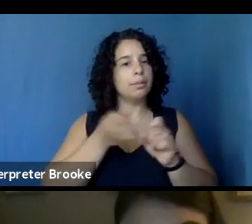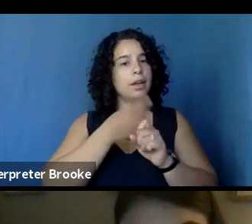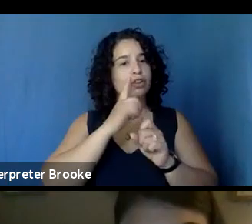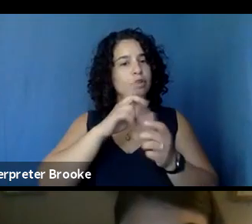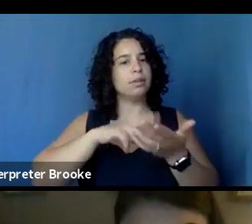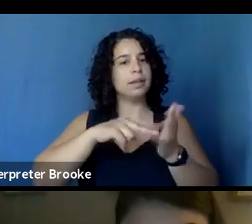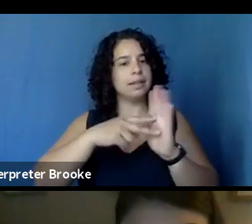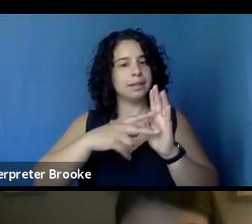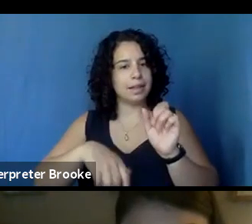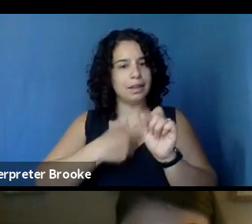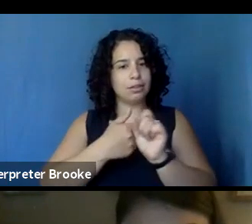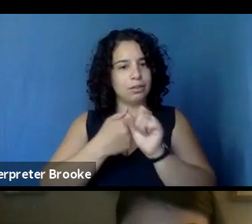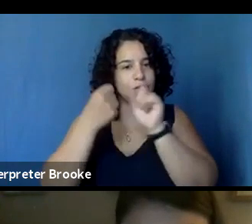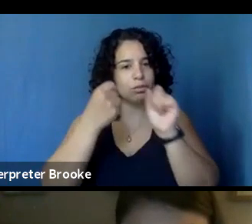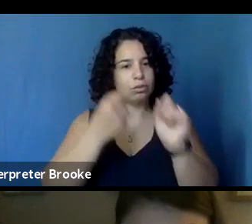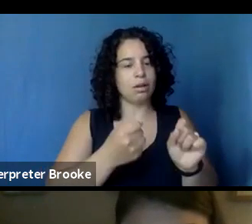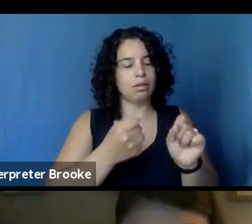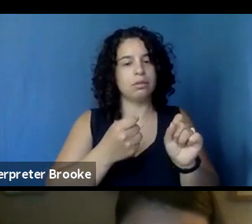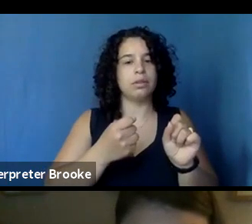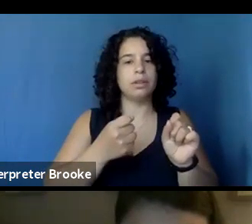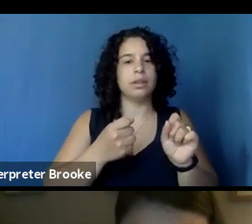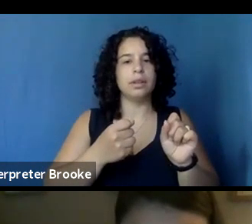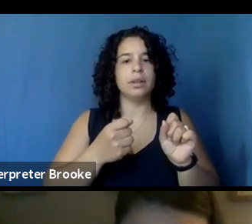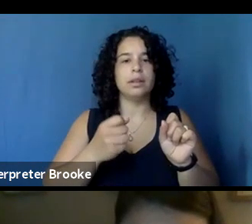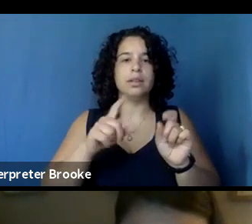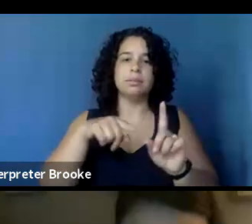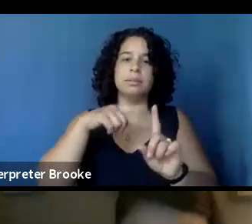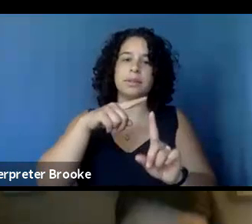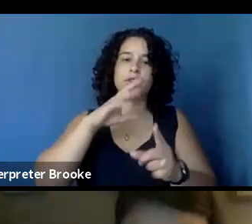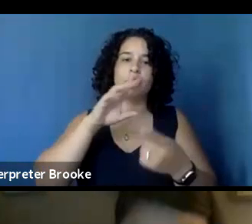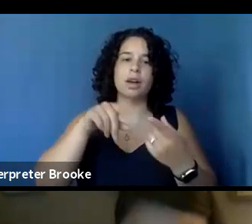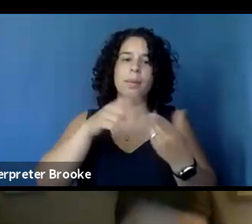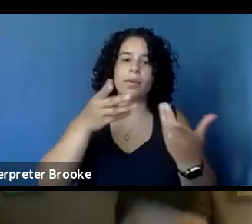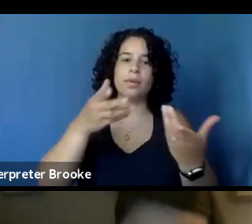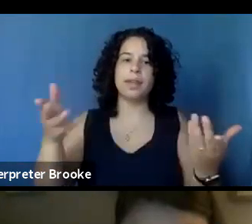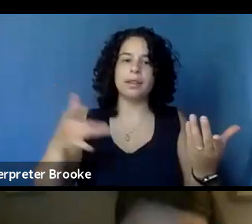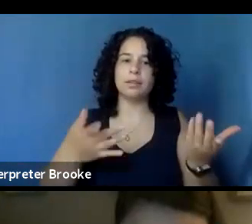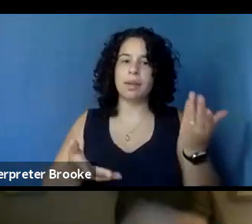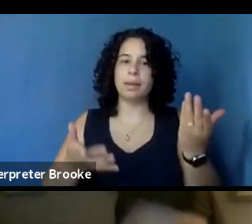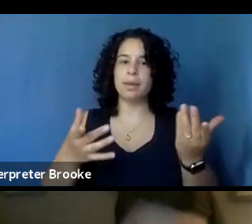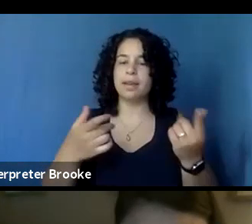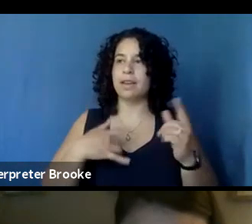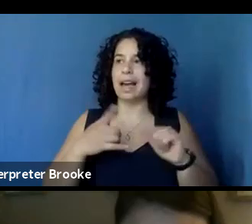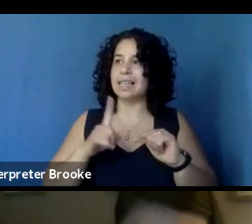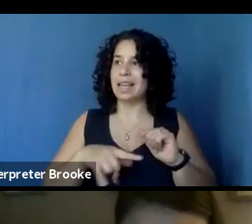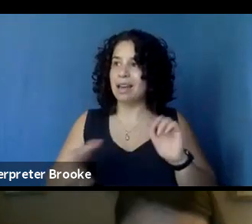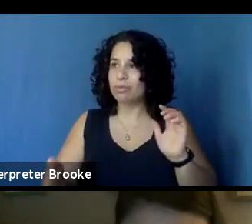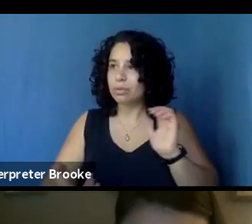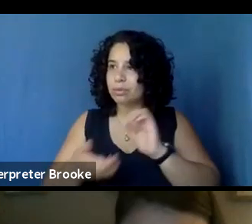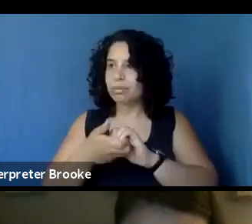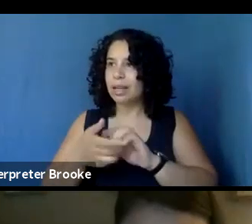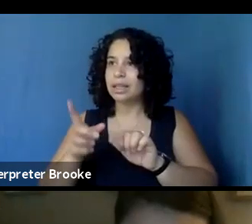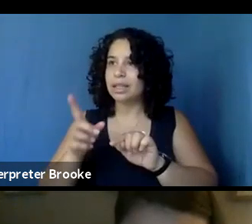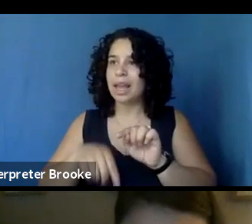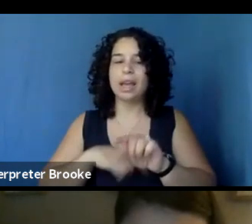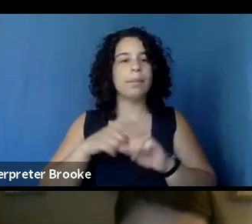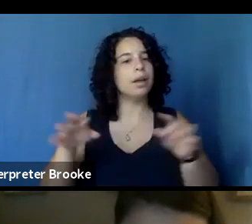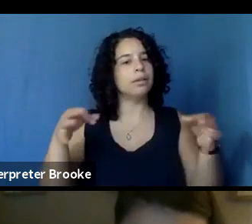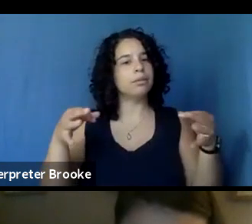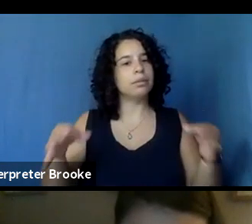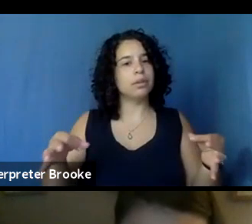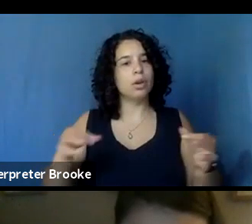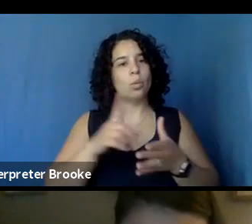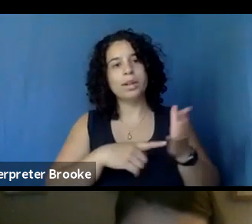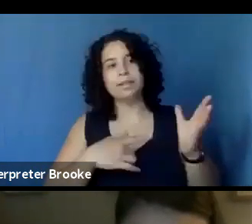especially to have spaces to be talking about things that feel irreconcilable in ways that don't feel possible